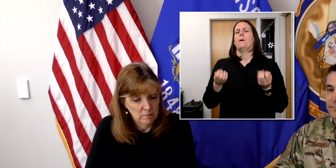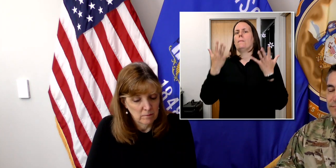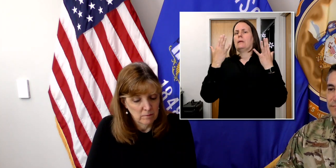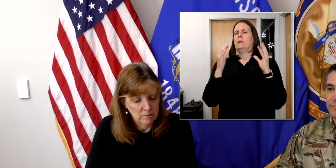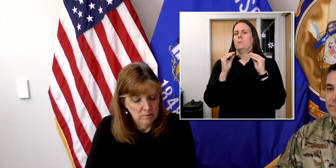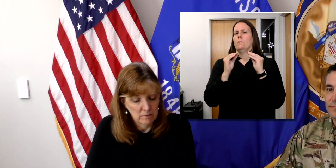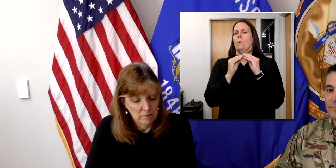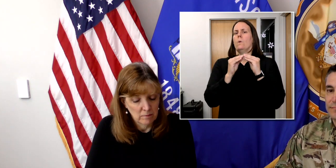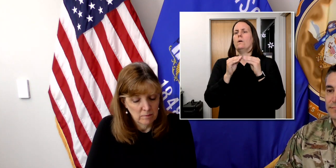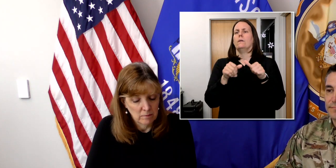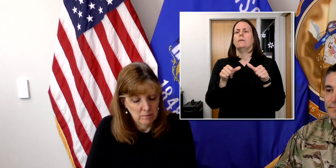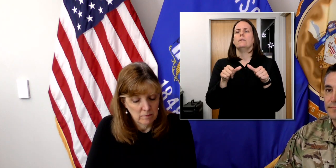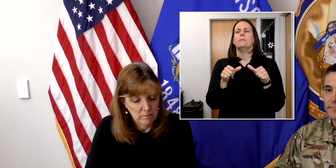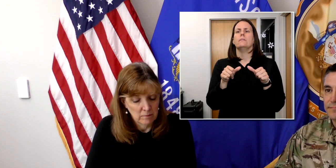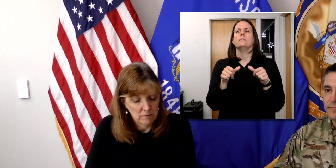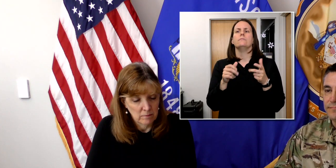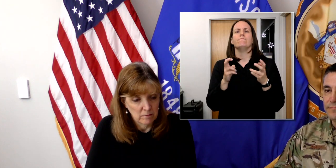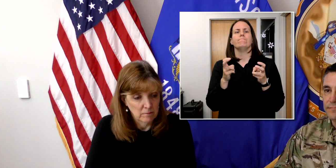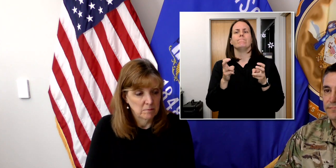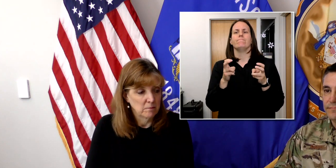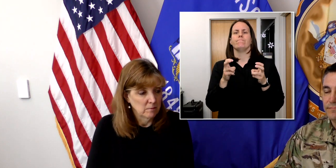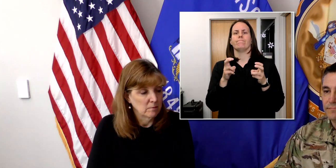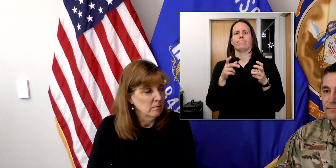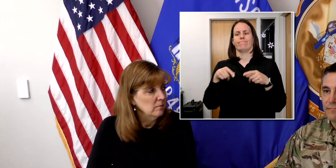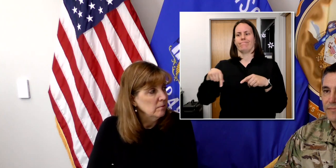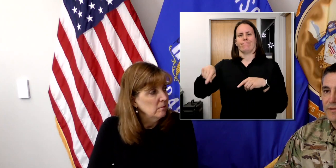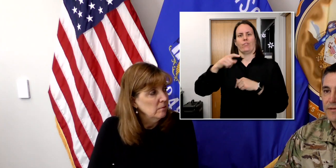state with? How many members are working at a single site?